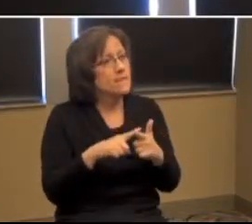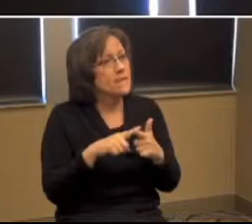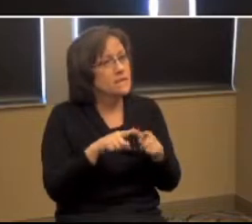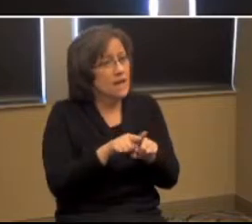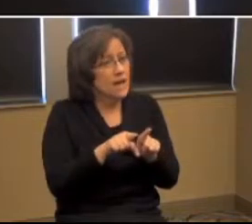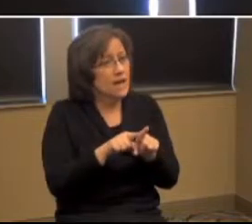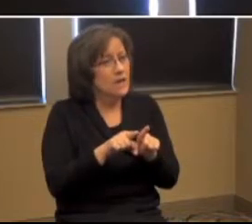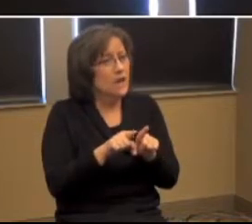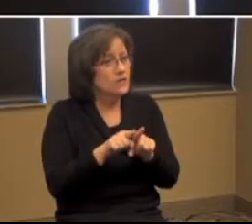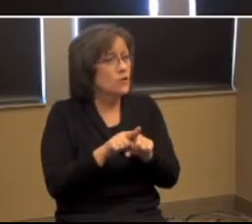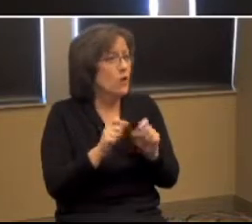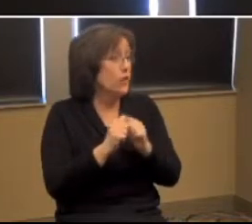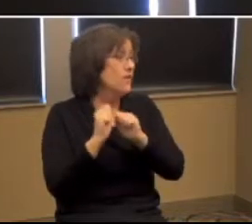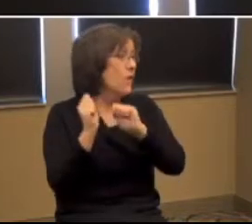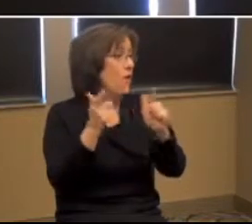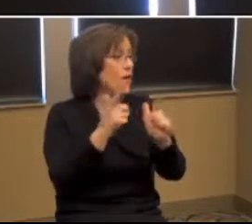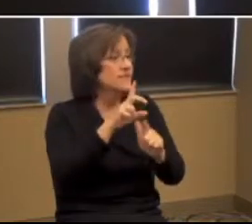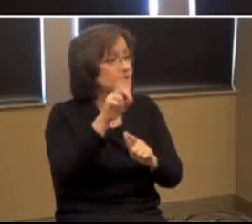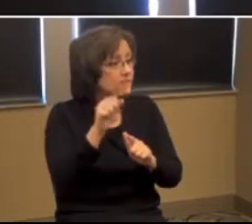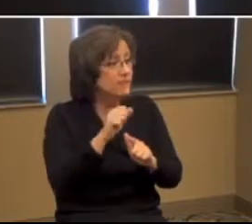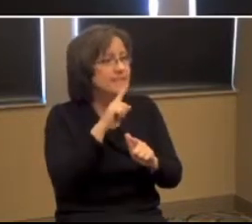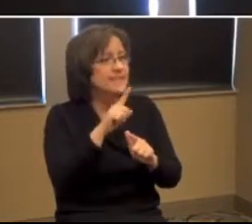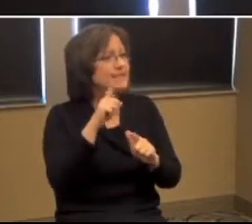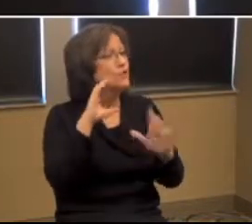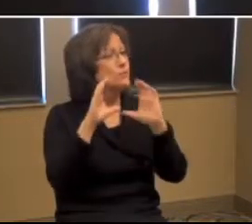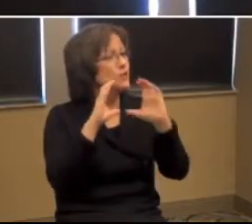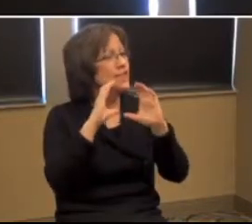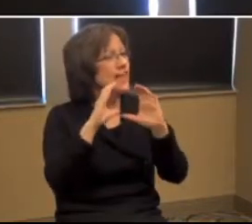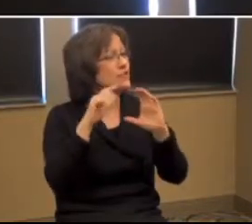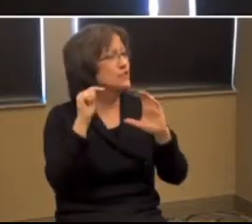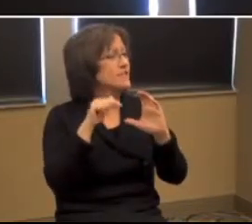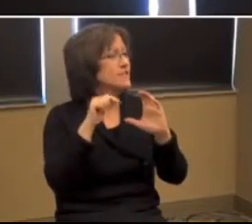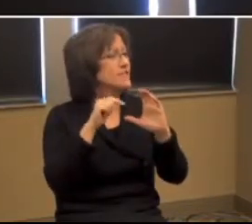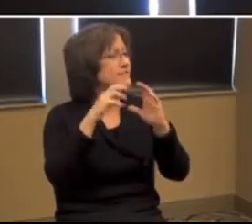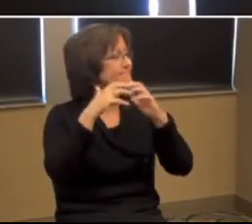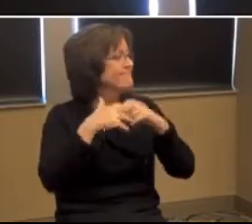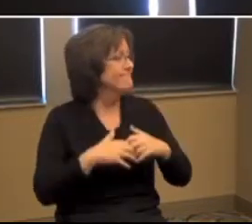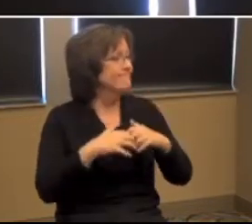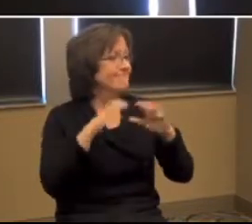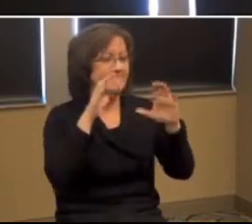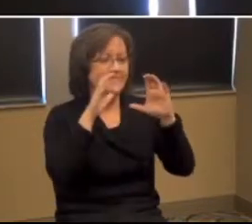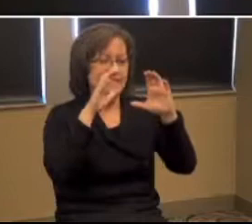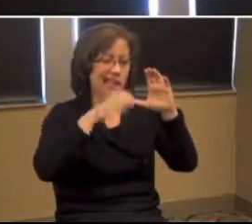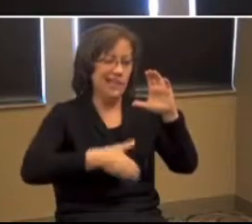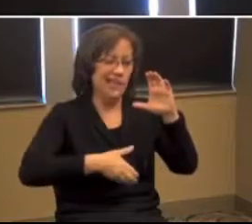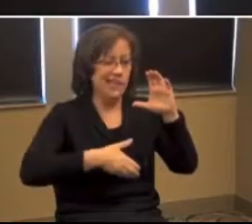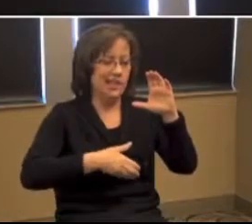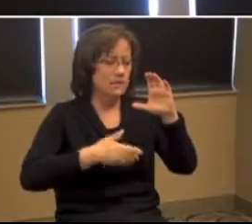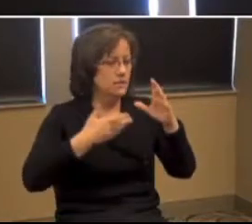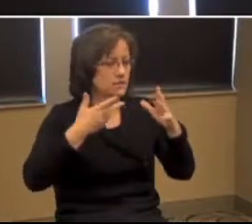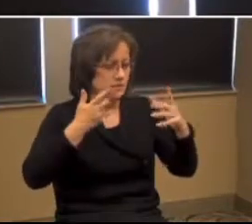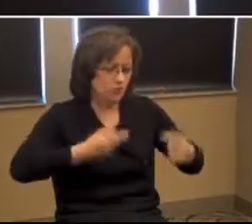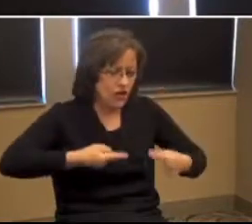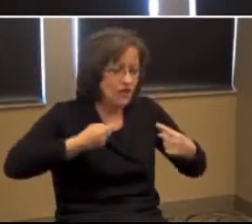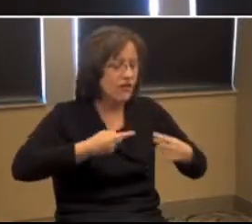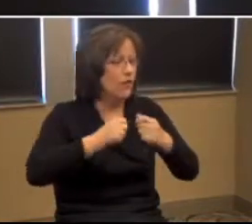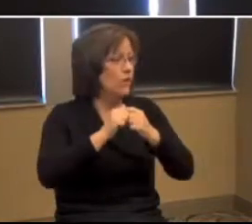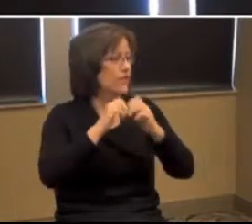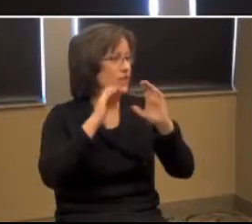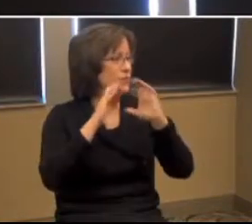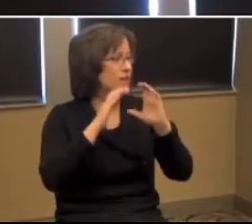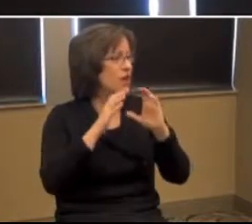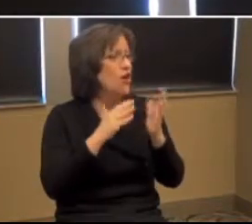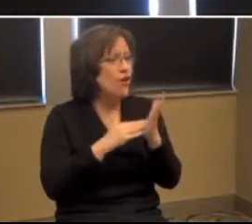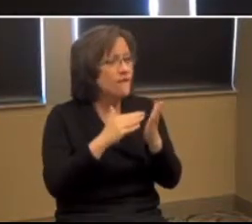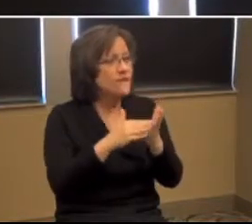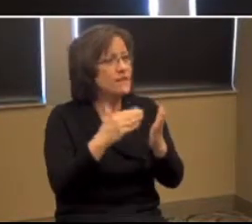all disabilities, communication. There's communication breakdowns, there's communication difficulties, and often